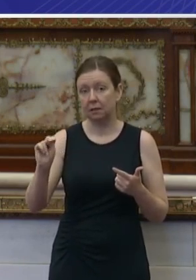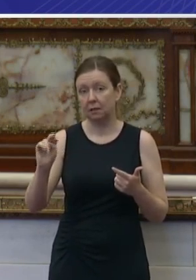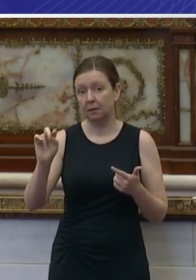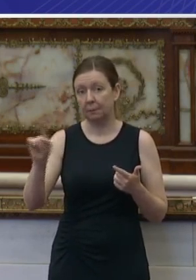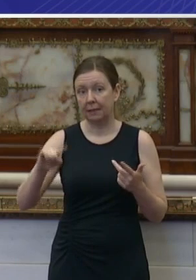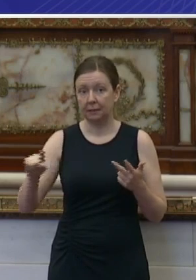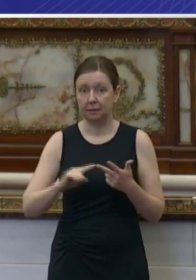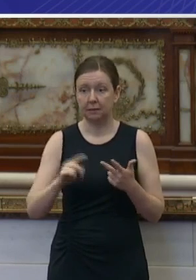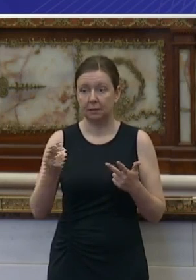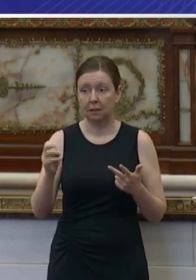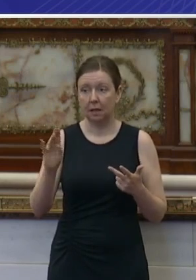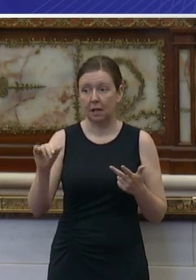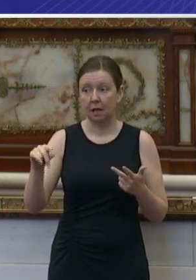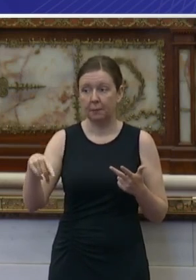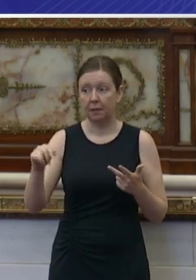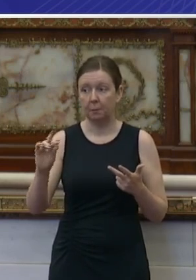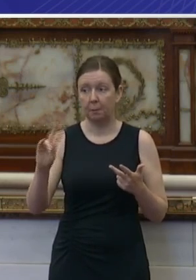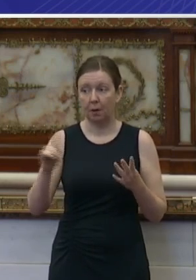Park,